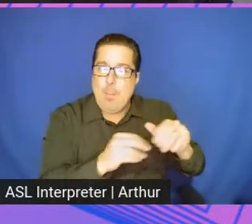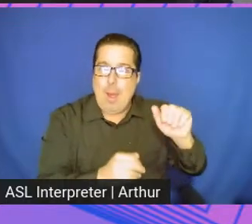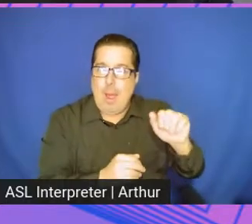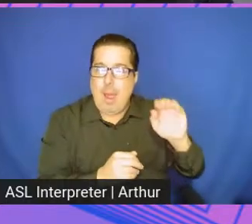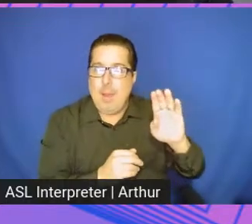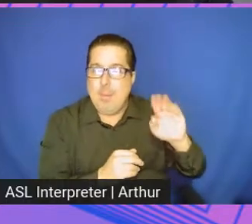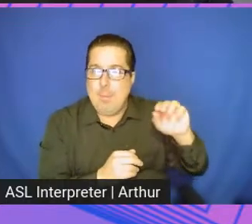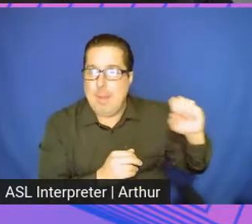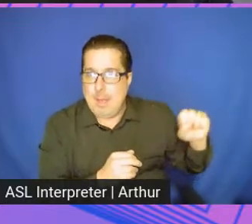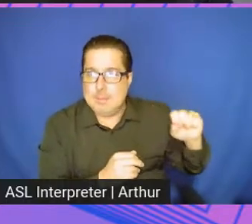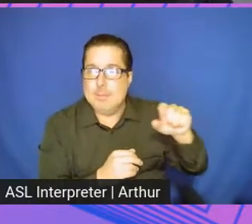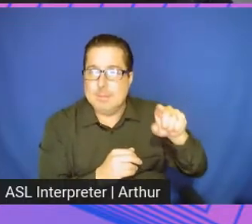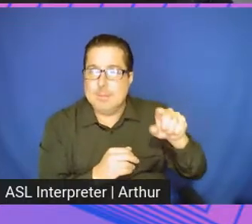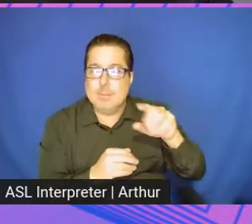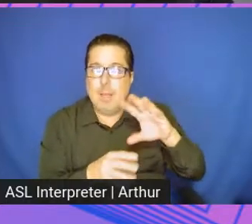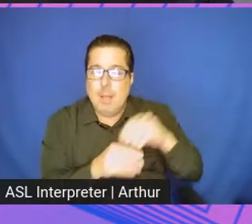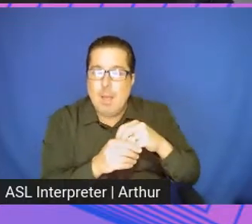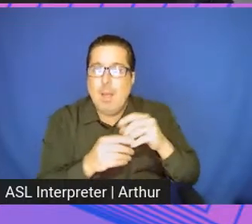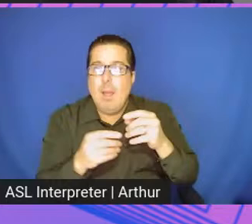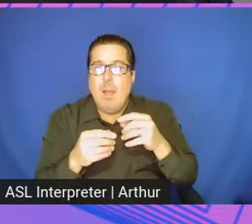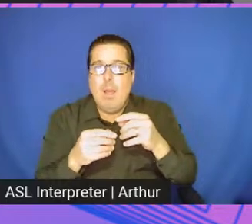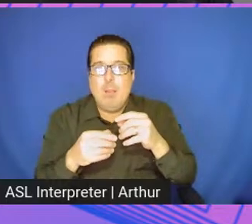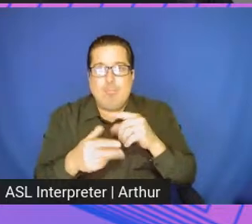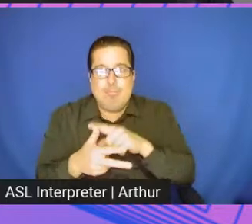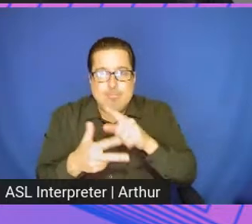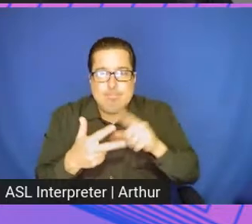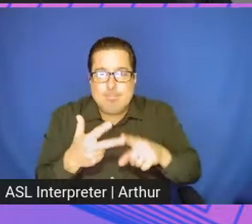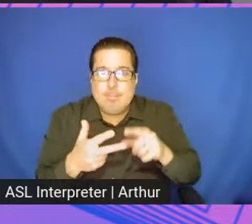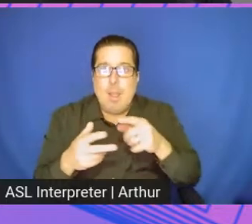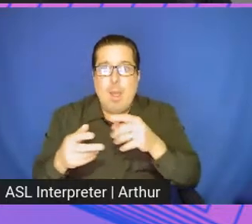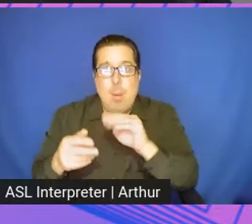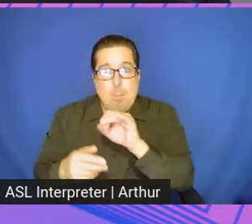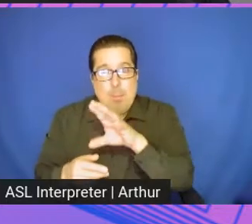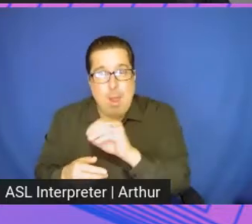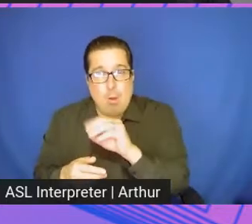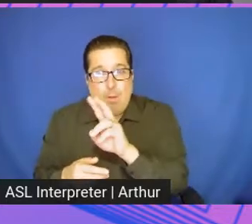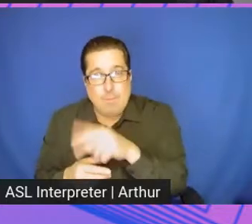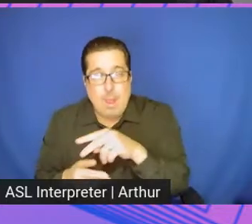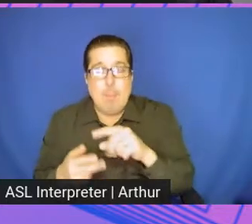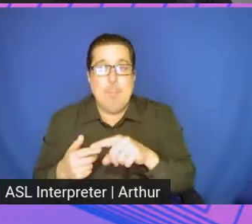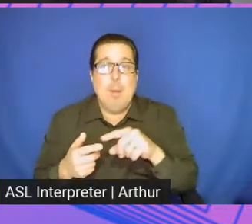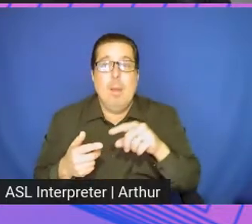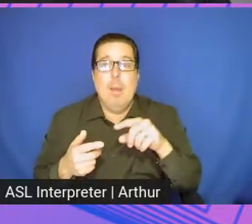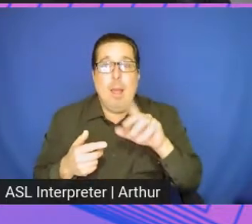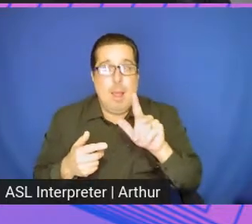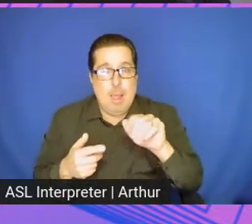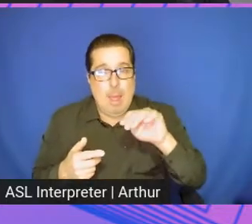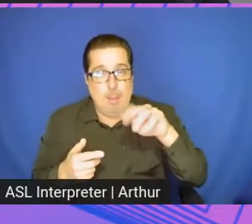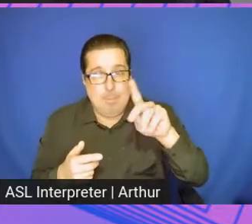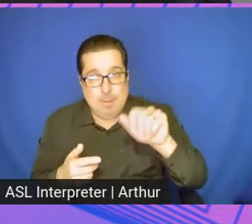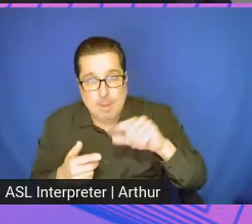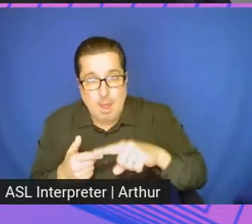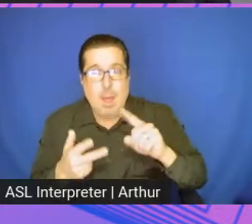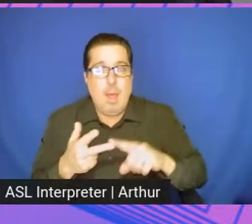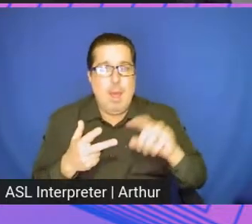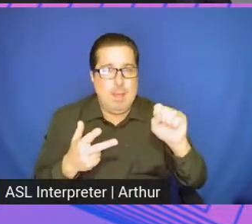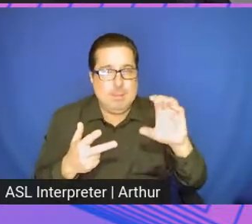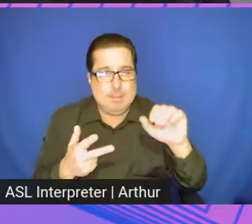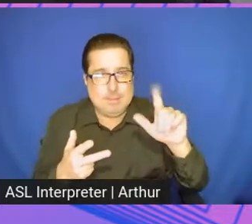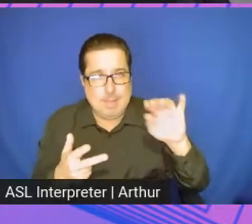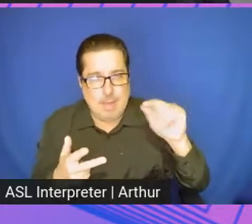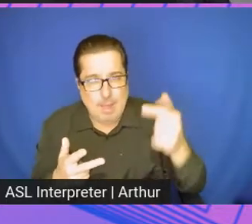load balancing. That includes the micro VM, similar to Lambda. That includes also the scaling,